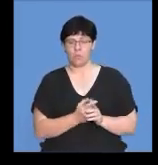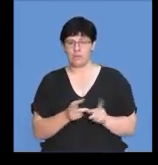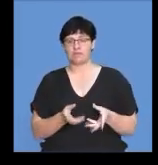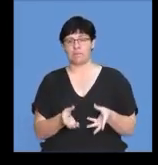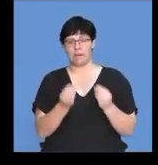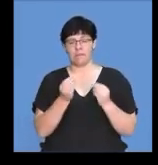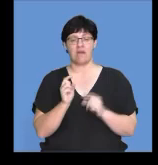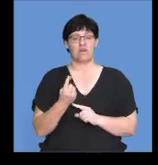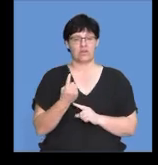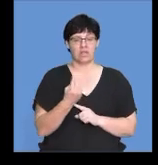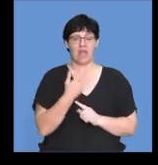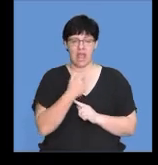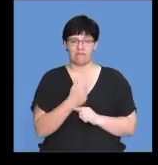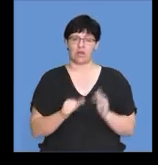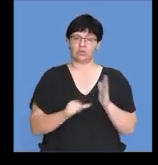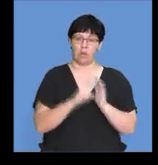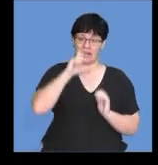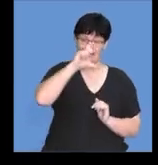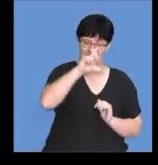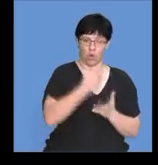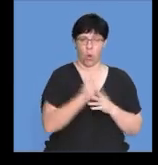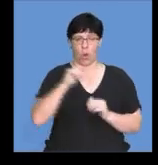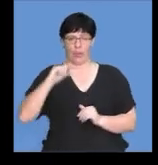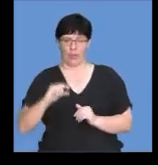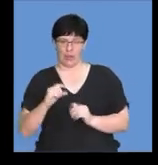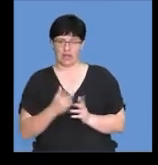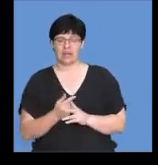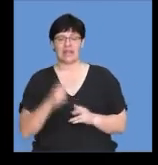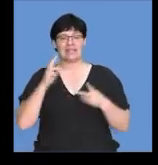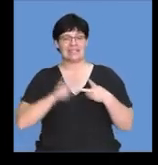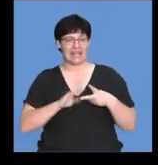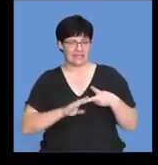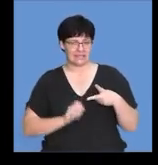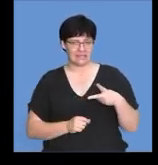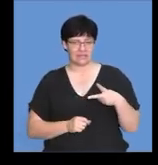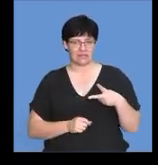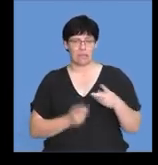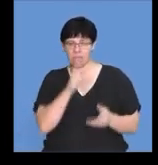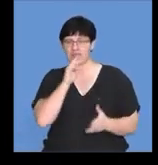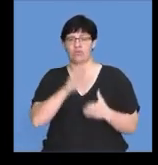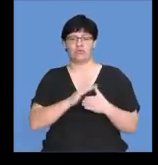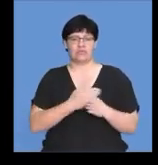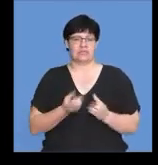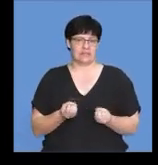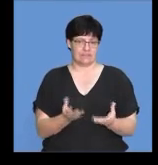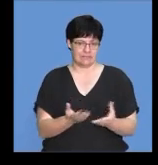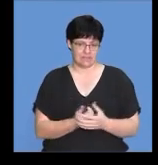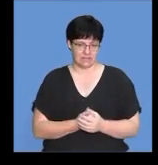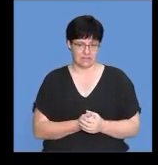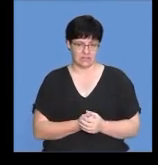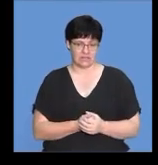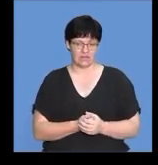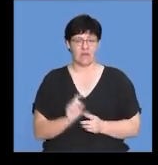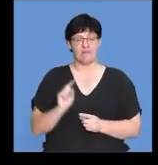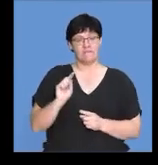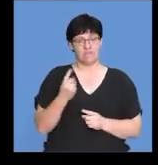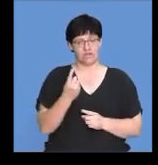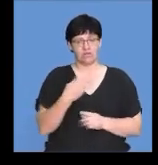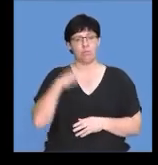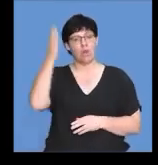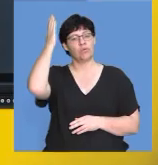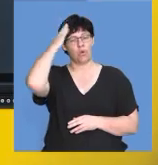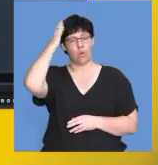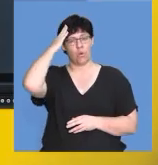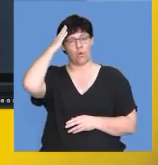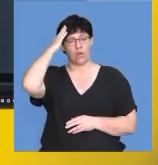determine firstly if it's dominant or recessive, and then second, provide a reason. And so guys, firstly, we know